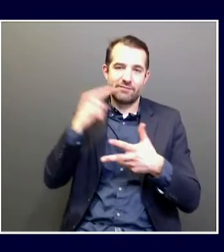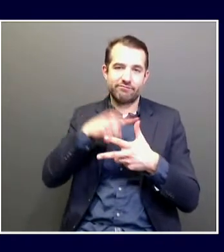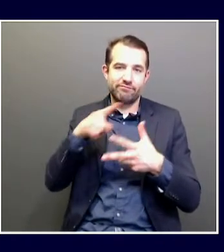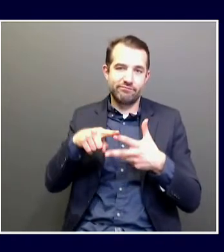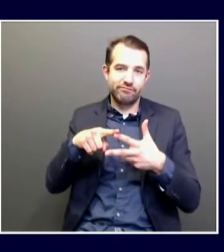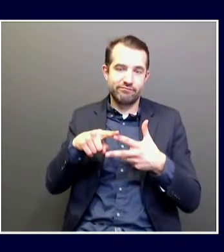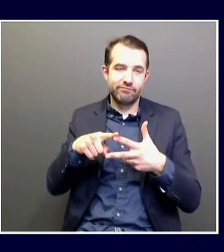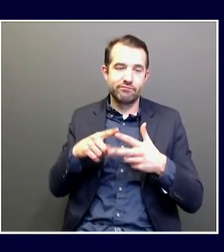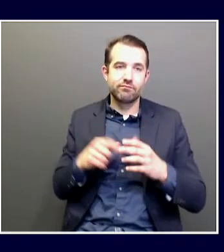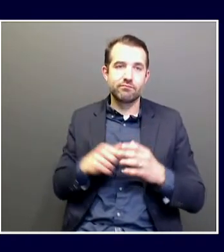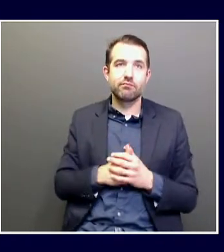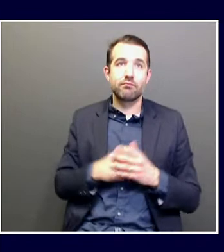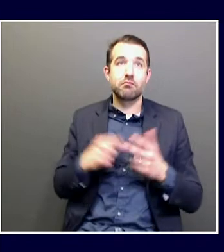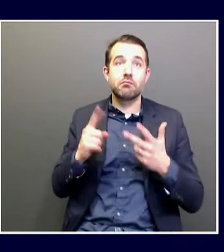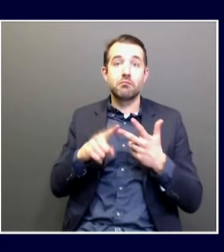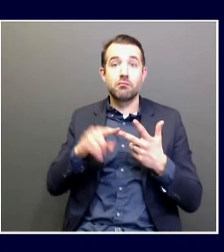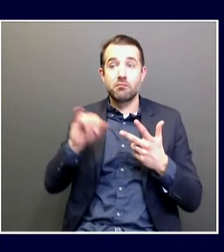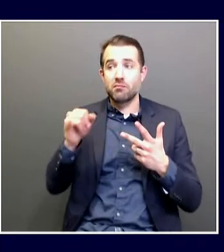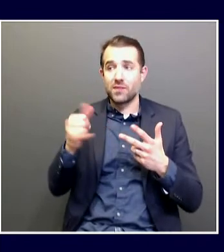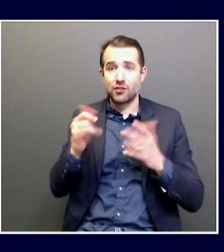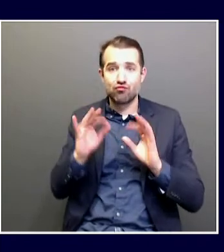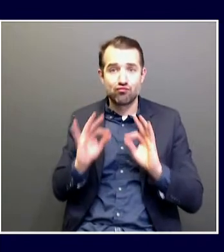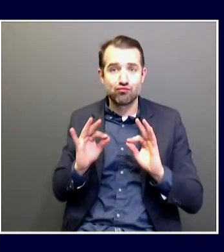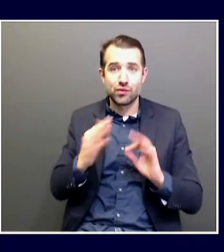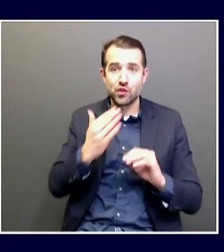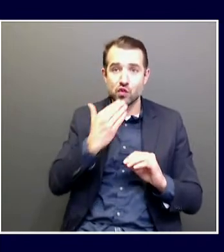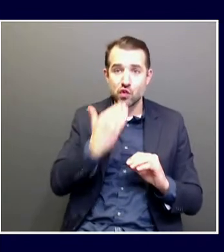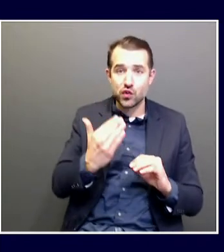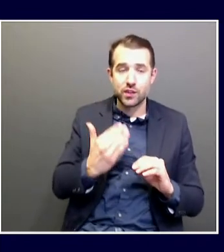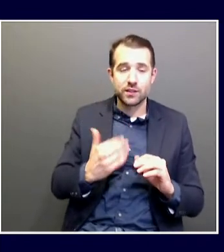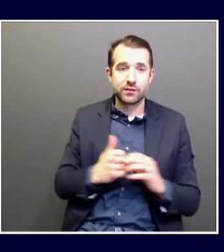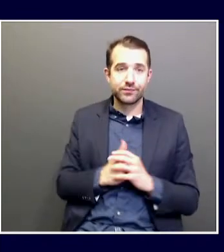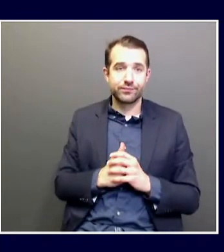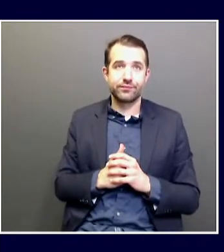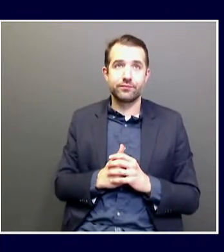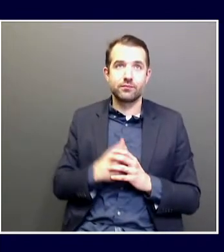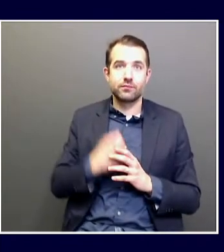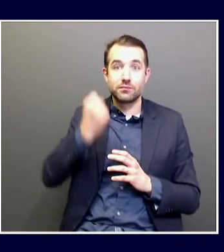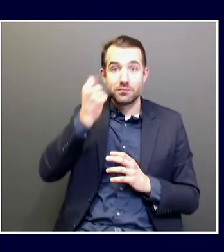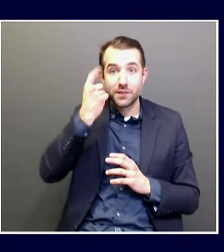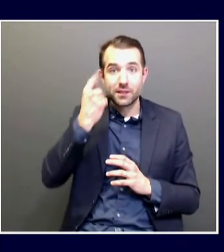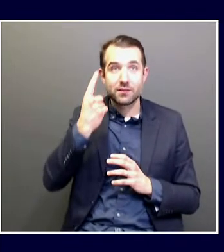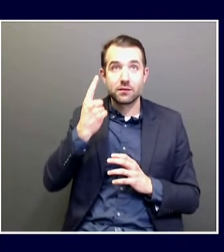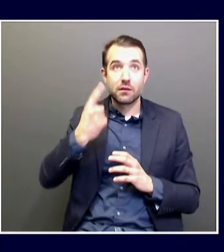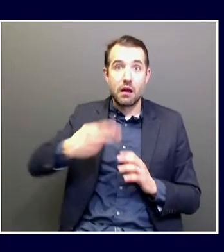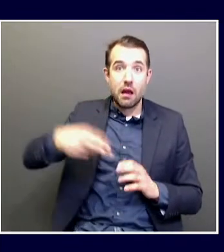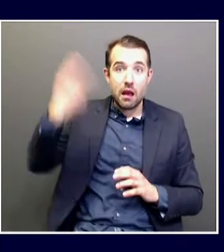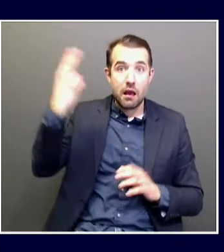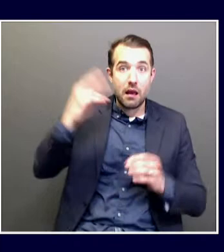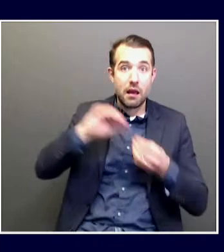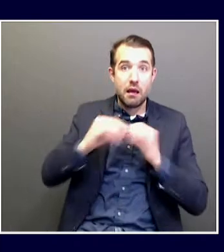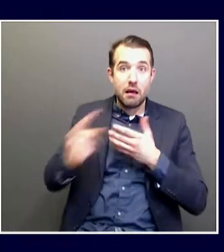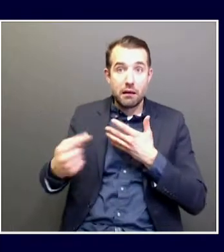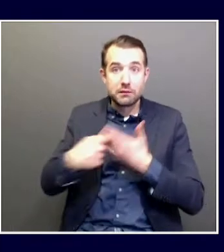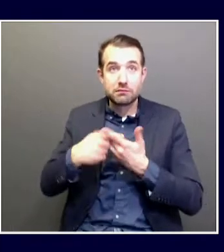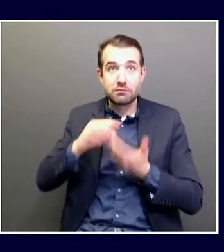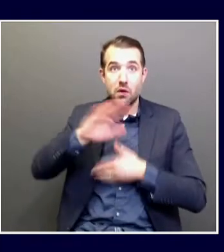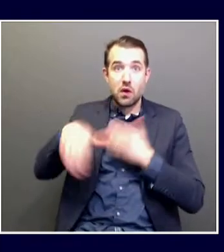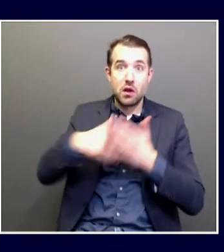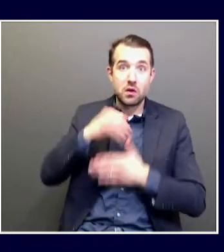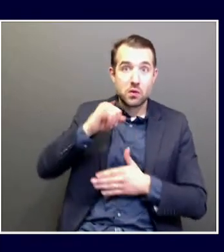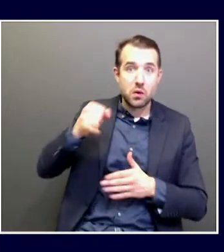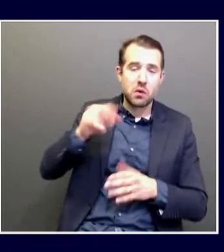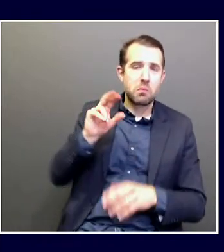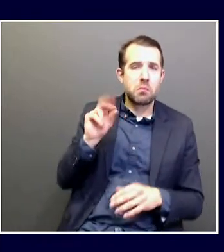Pfizer or Moderna product. That doesn't, again, mean that the higher cases of breakthroughs are directly attributable to more or